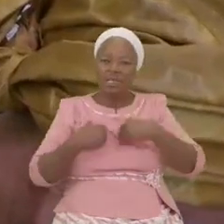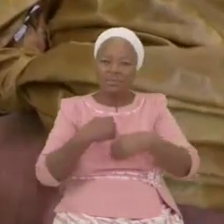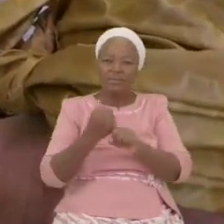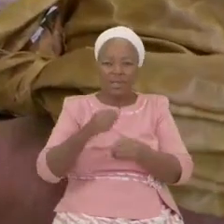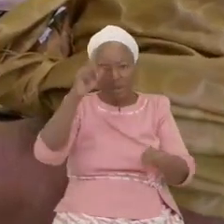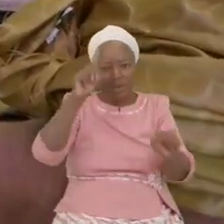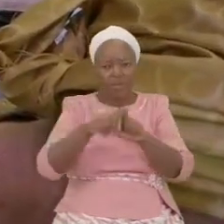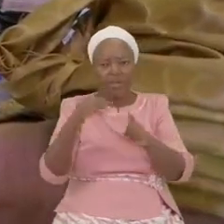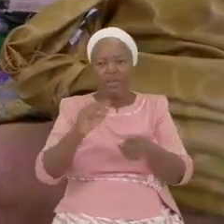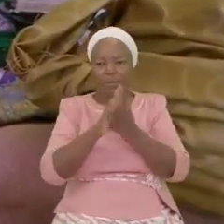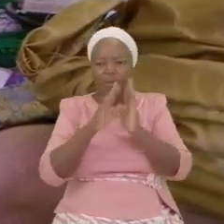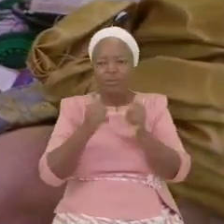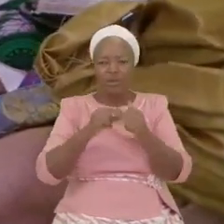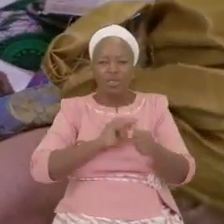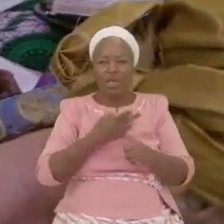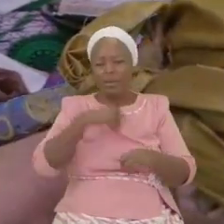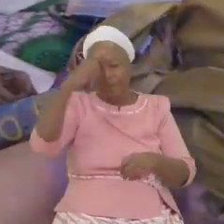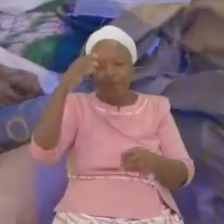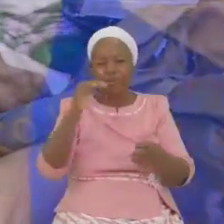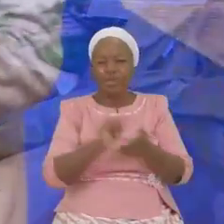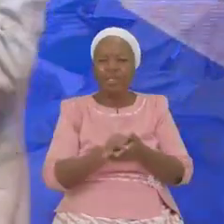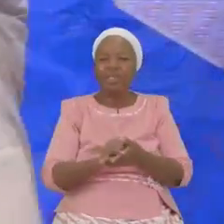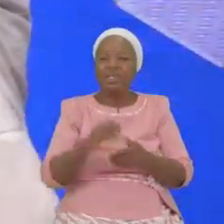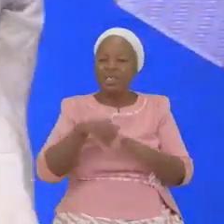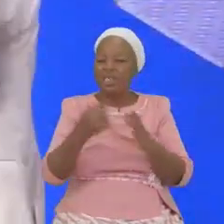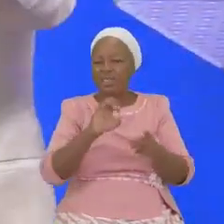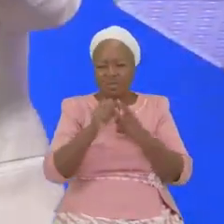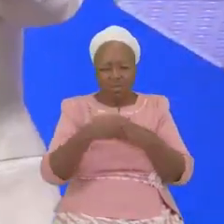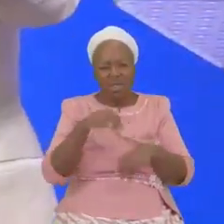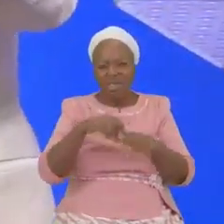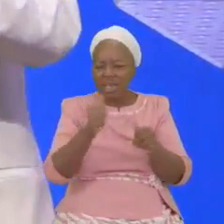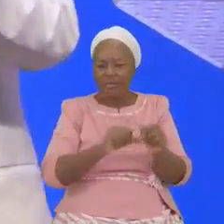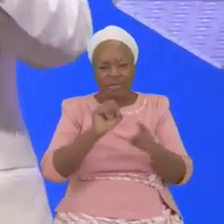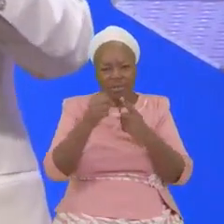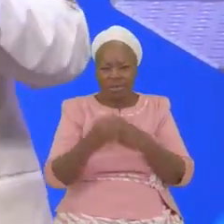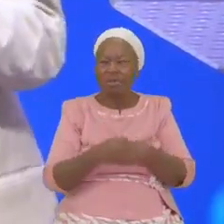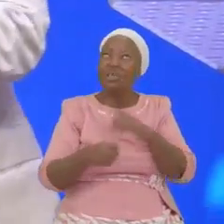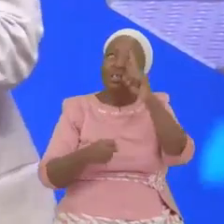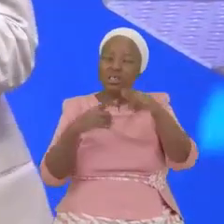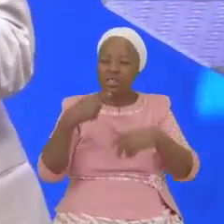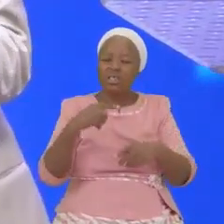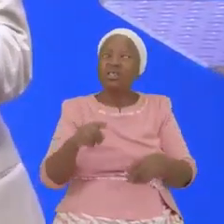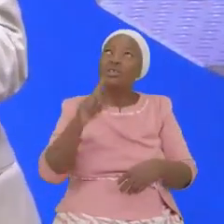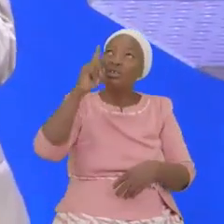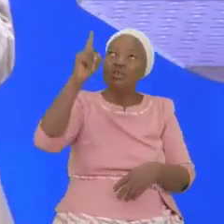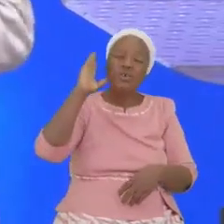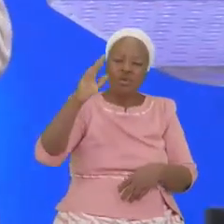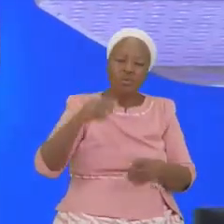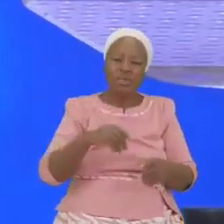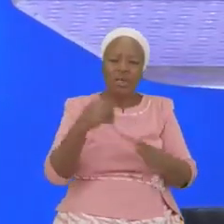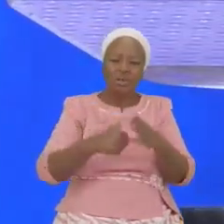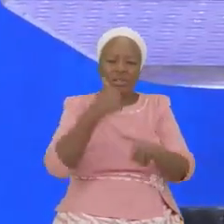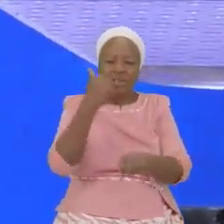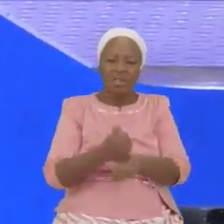with us. And because of that, in any situation, every situation, it says, thou wilt ordain peace